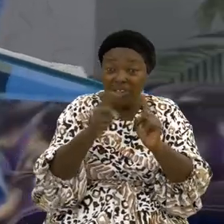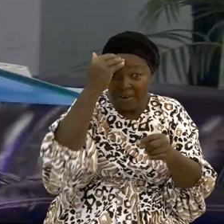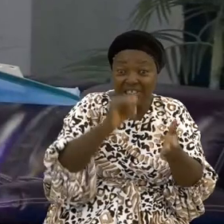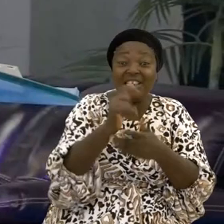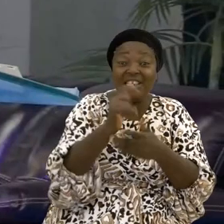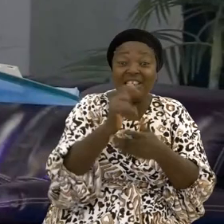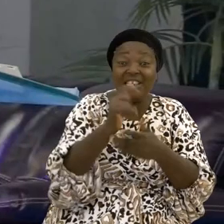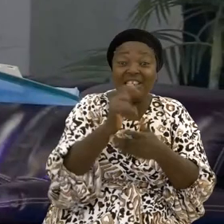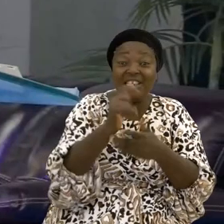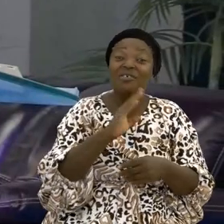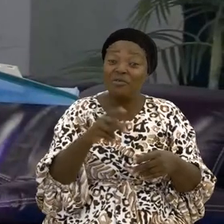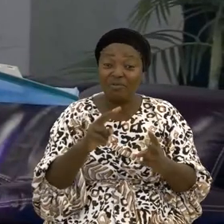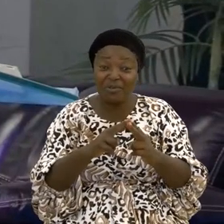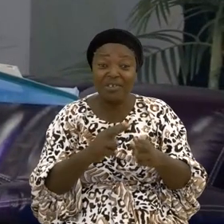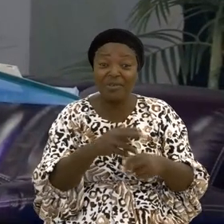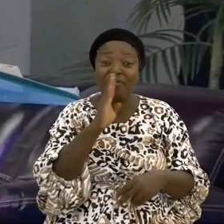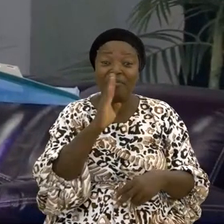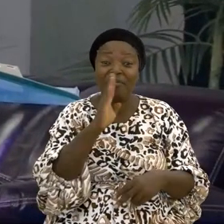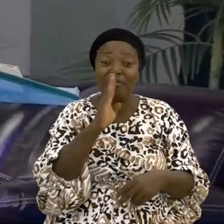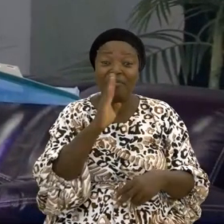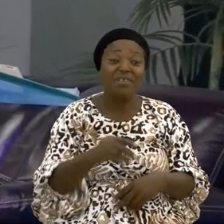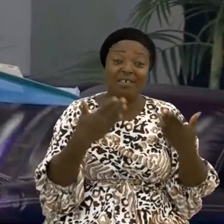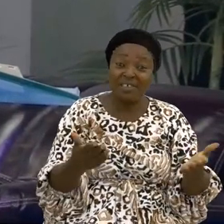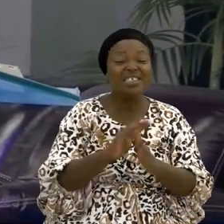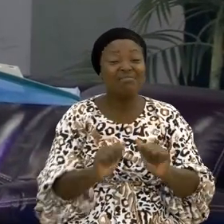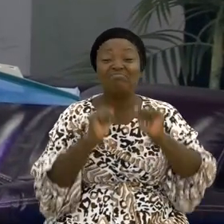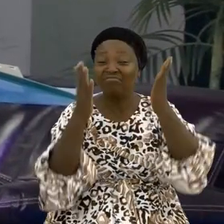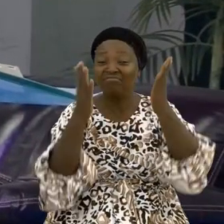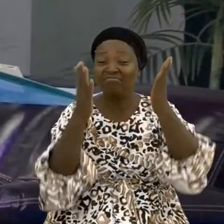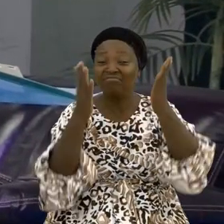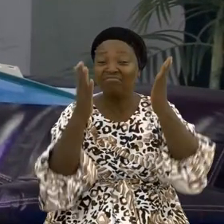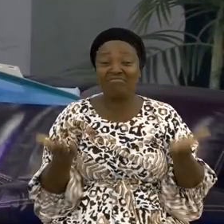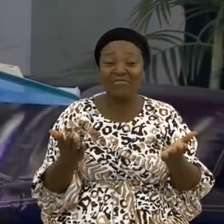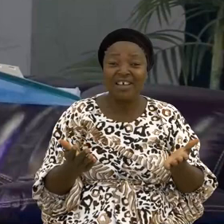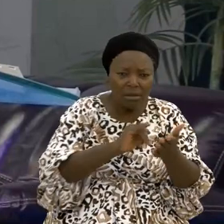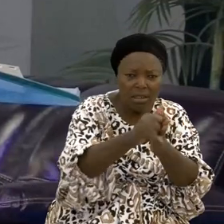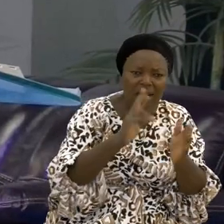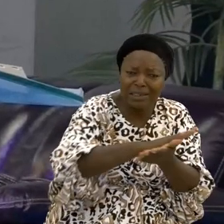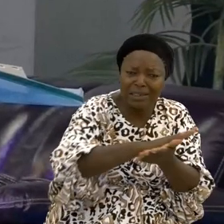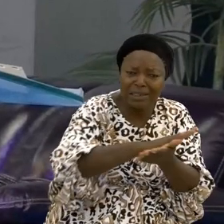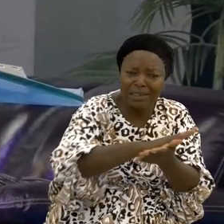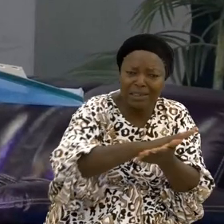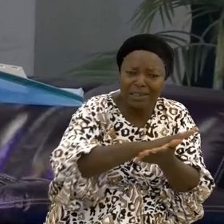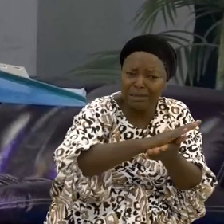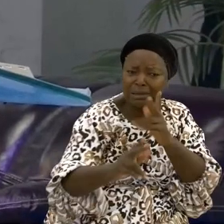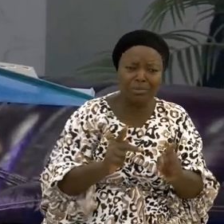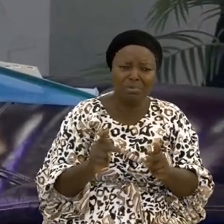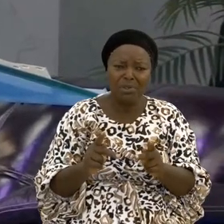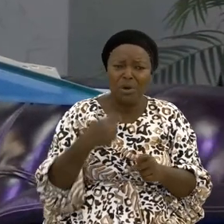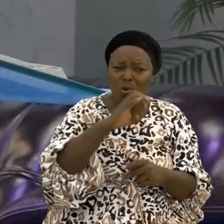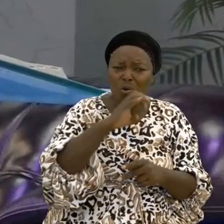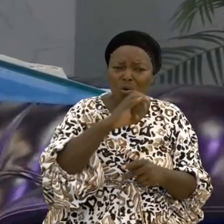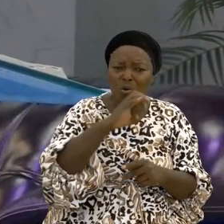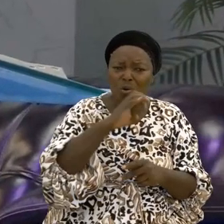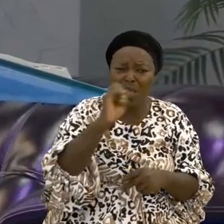there, remember, these are incorruptible creatures. Whosoever, anyone in Christ, if any man be